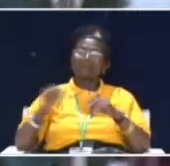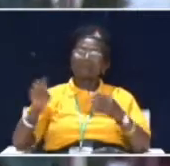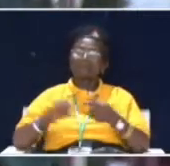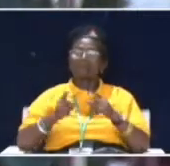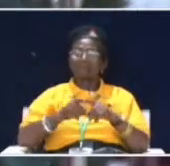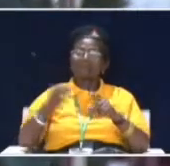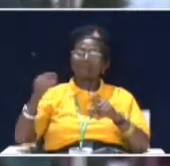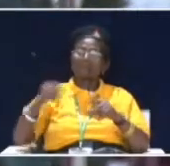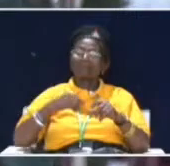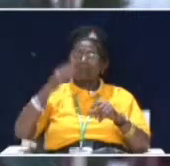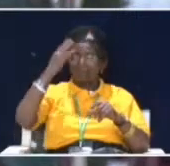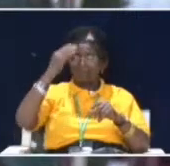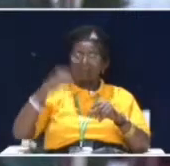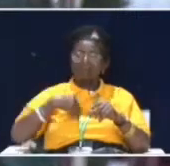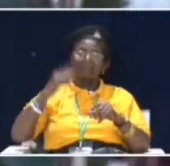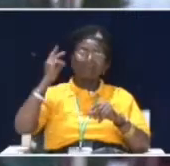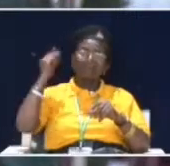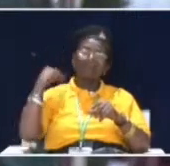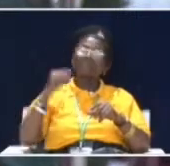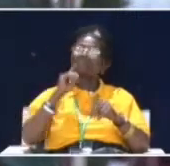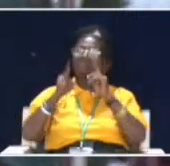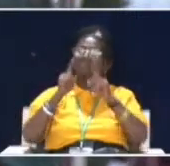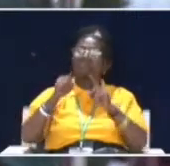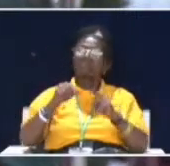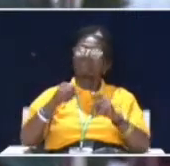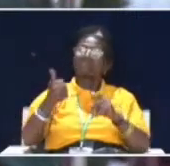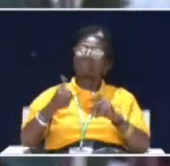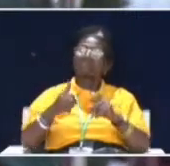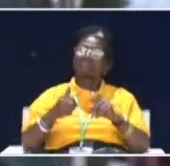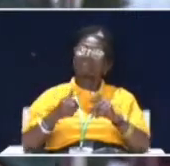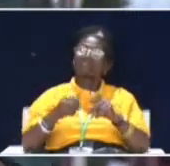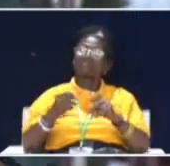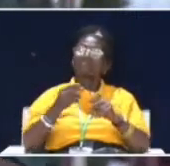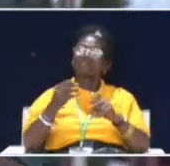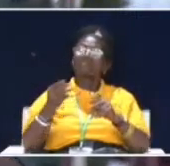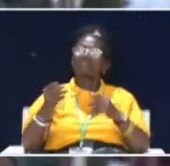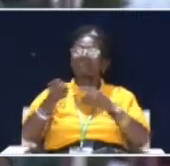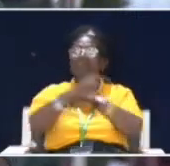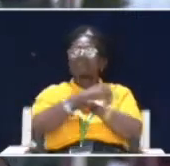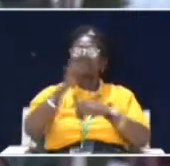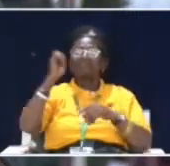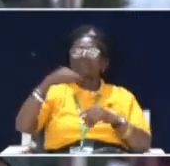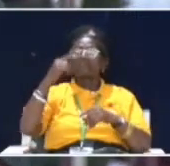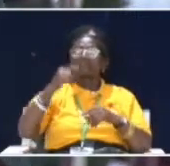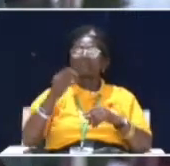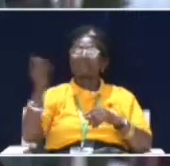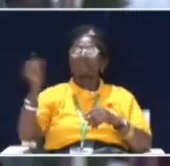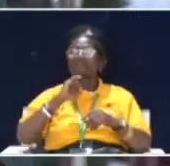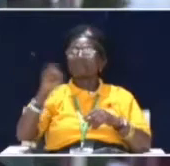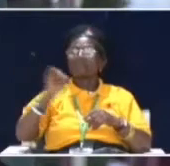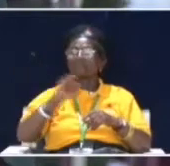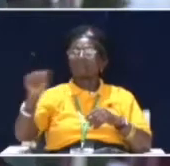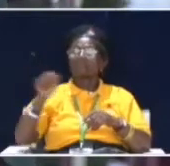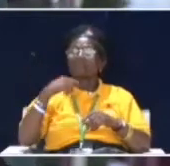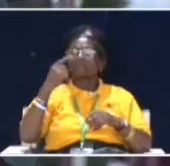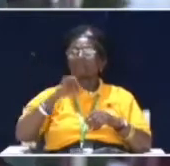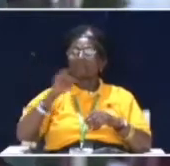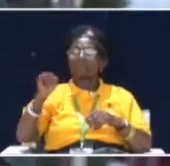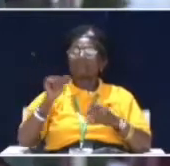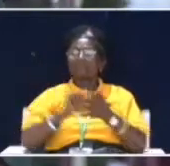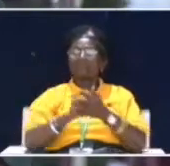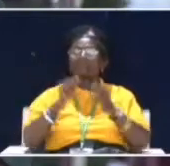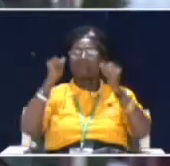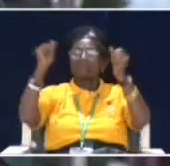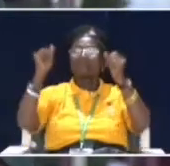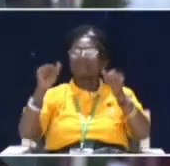was talking the other day. Ore mi kan soro ni ojo bi melo seyin. He said there is a saying. Wo pe oro kan wa. That